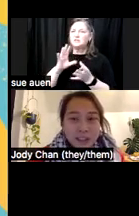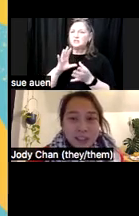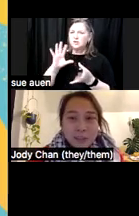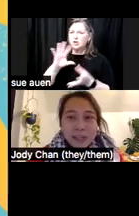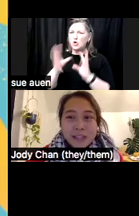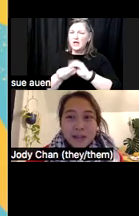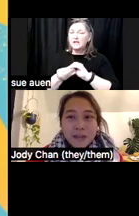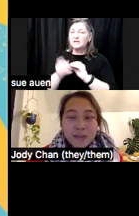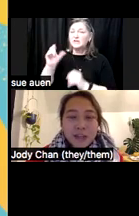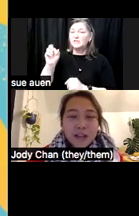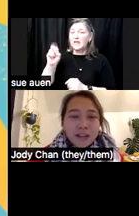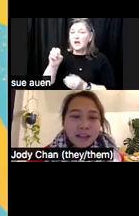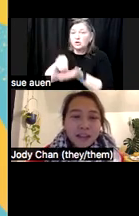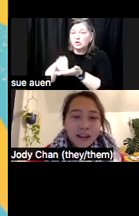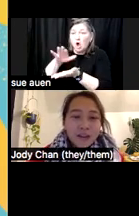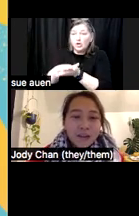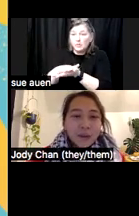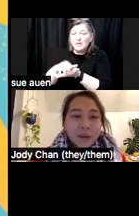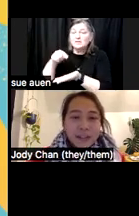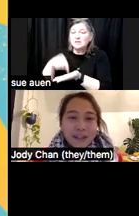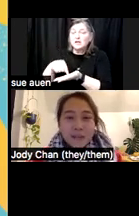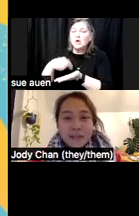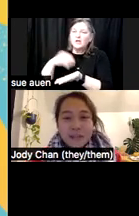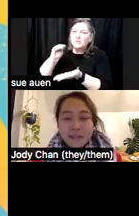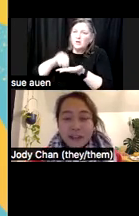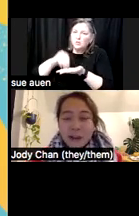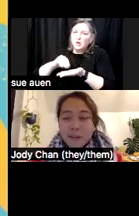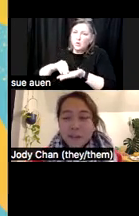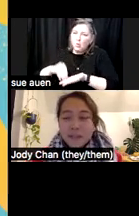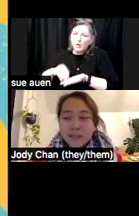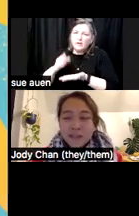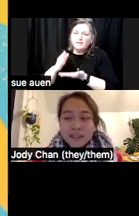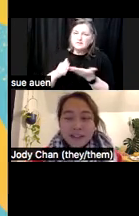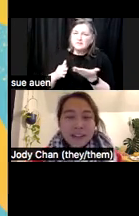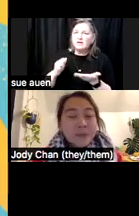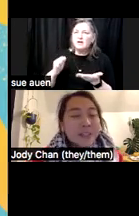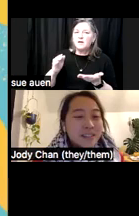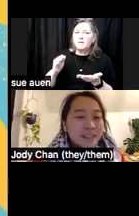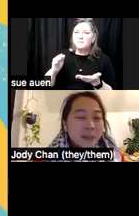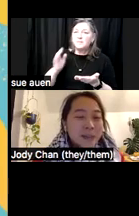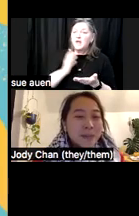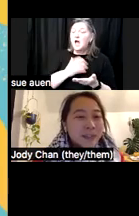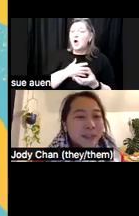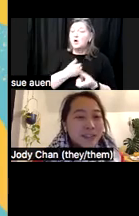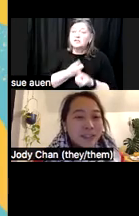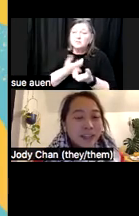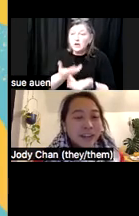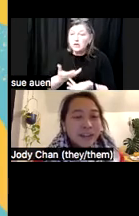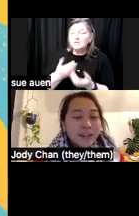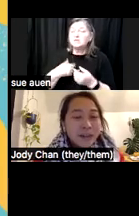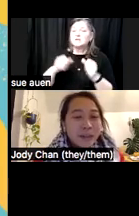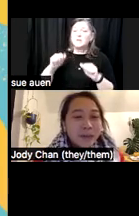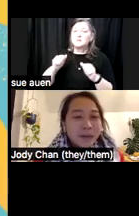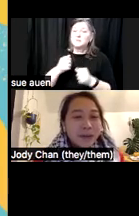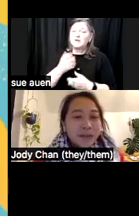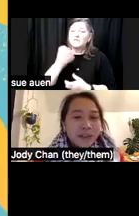document, which is a place that we've been recording some of our expressions and possibilities of care that have